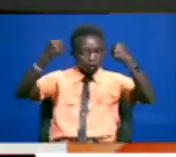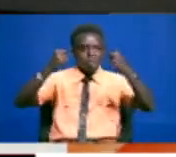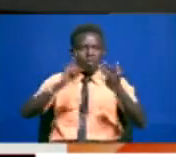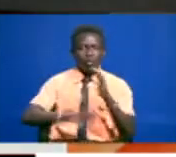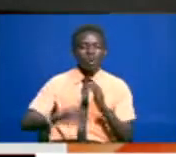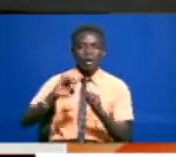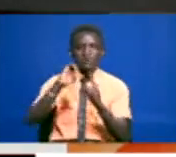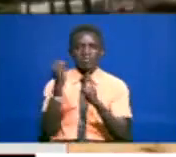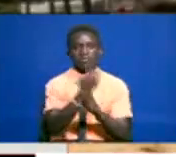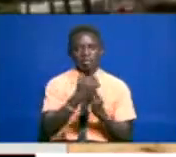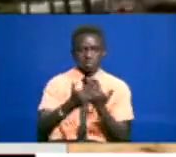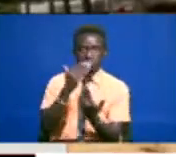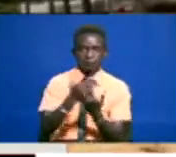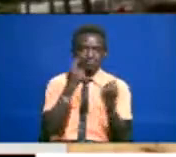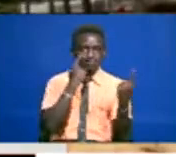look.